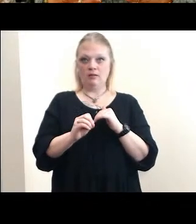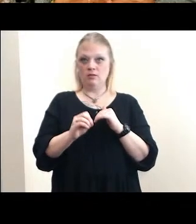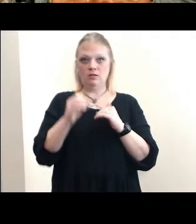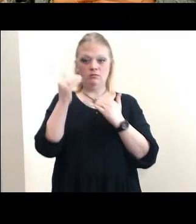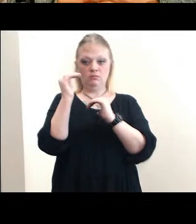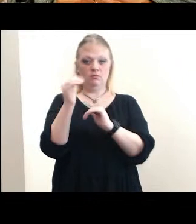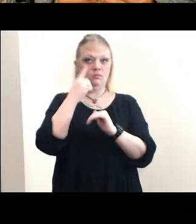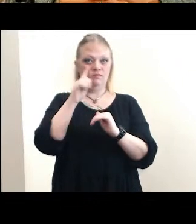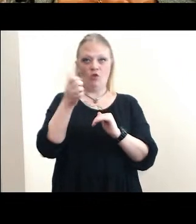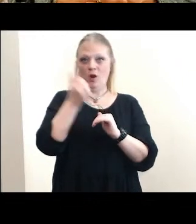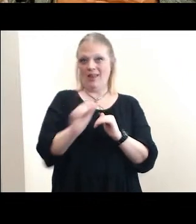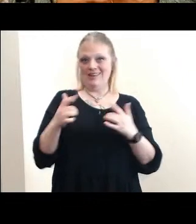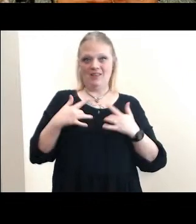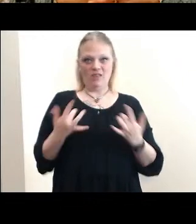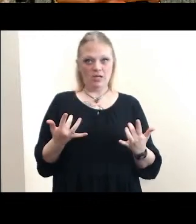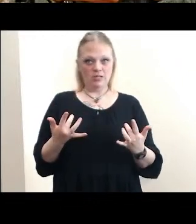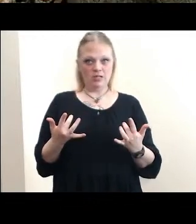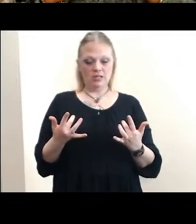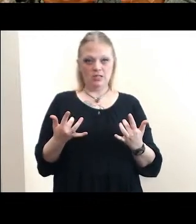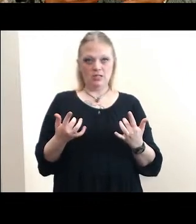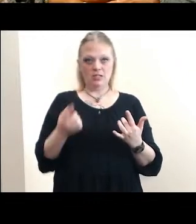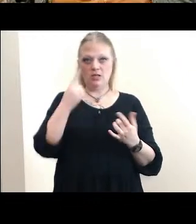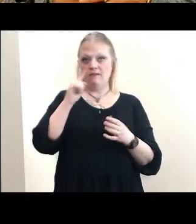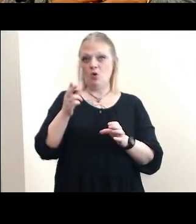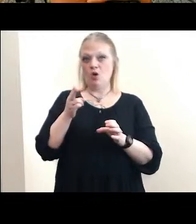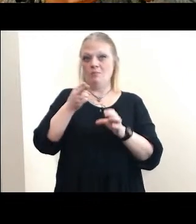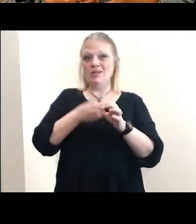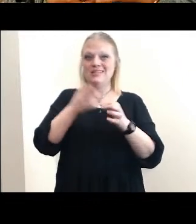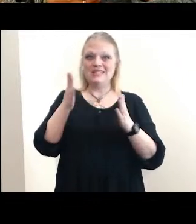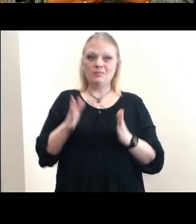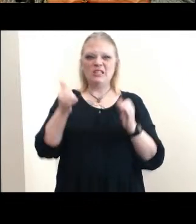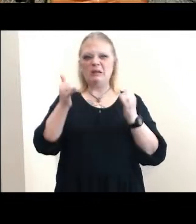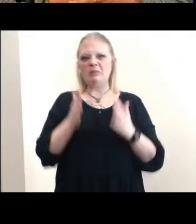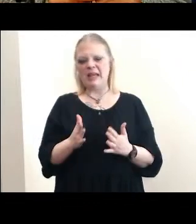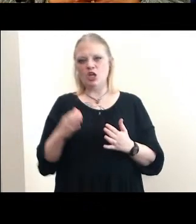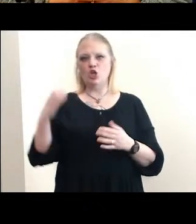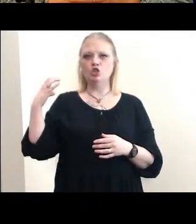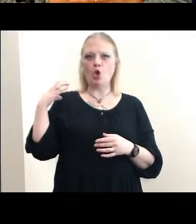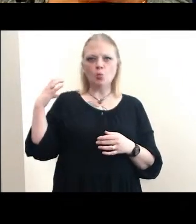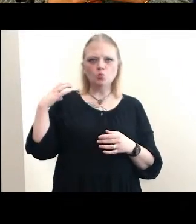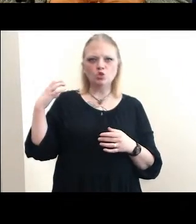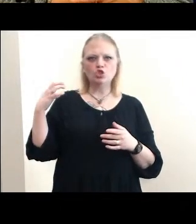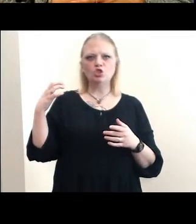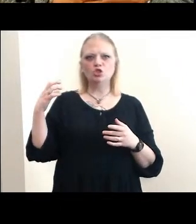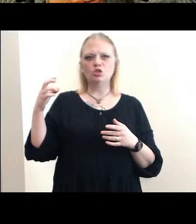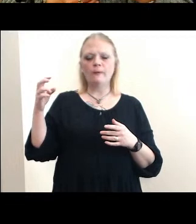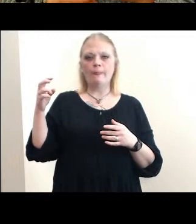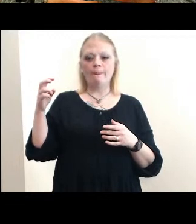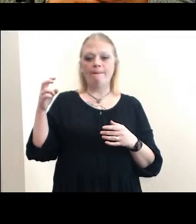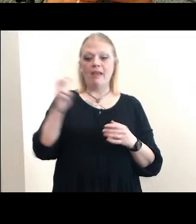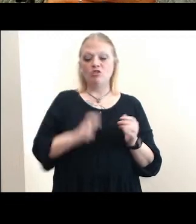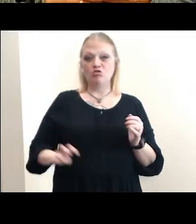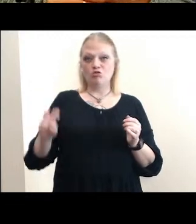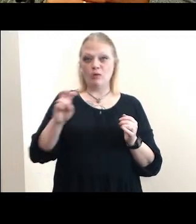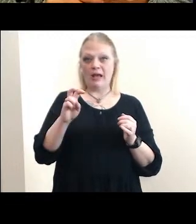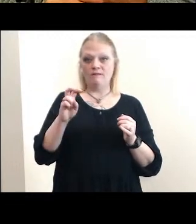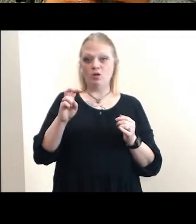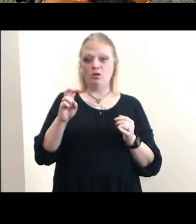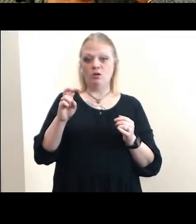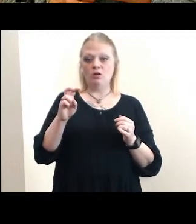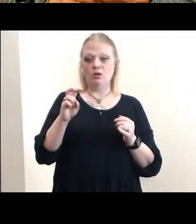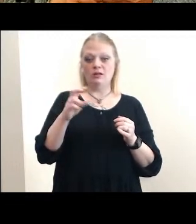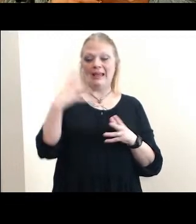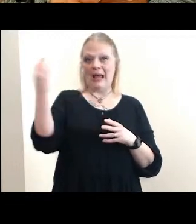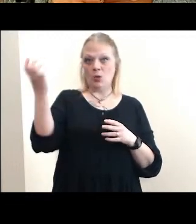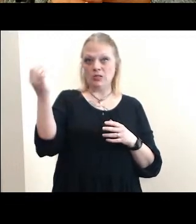for any event. And for participants or players or coaches that travel from outside of Western New